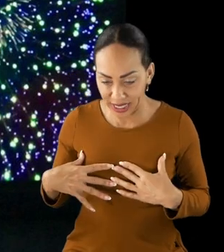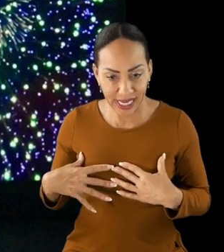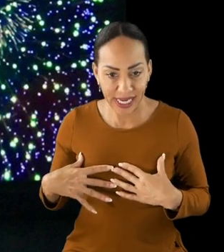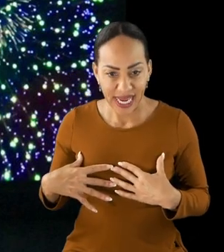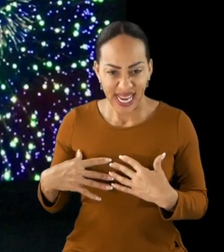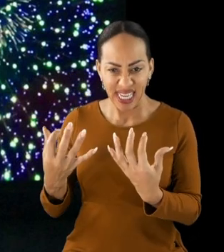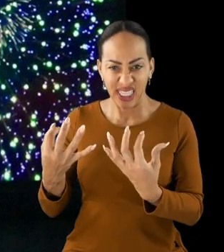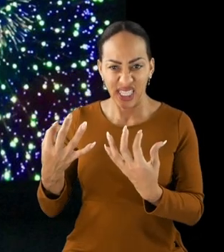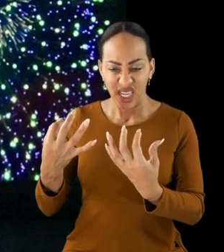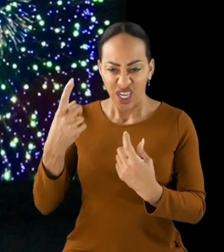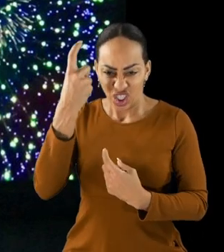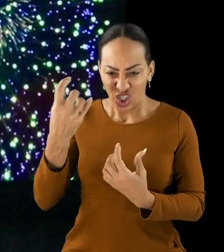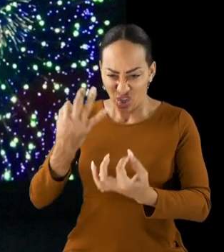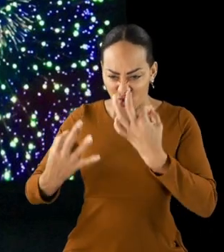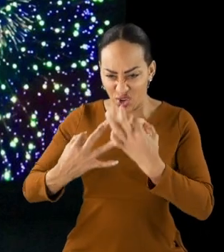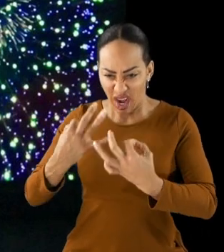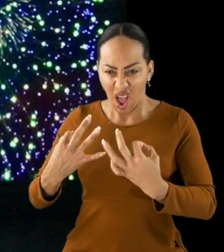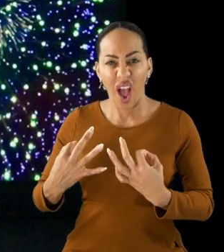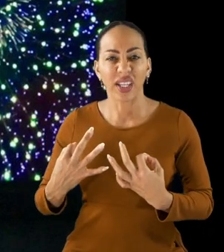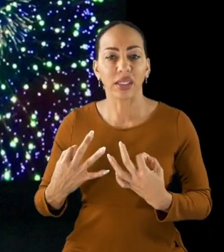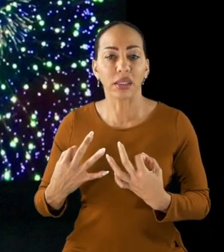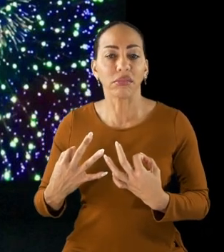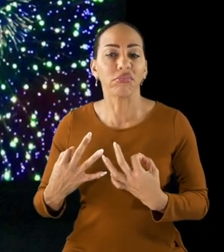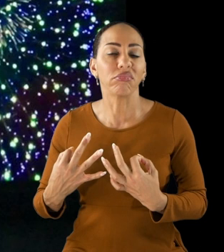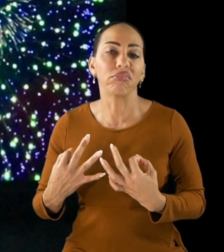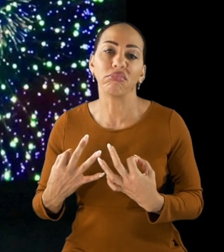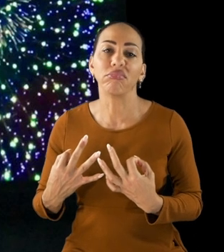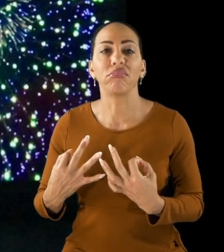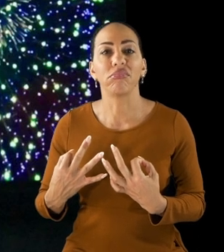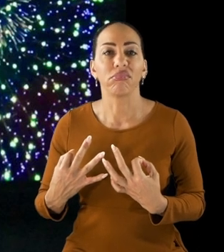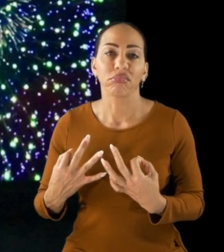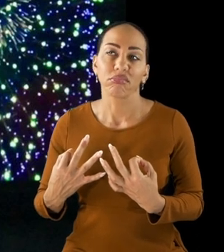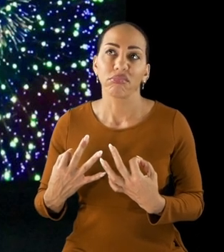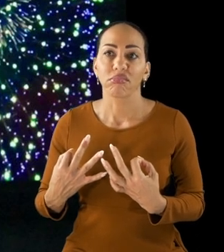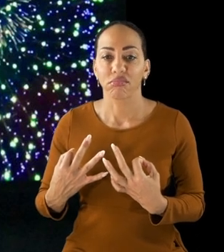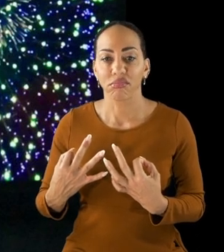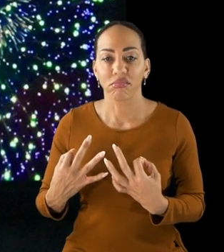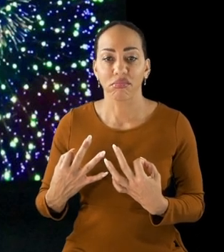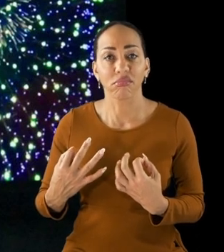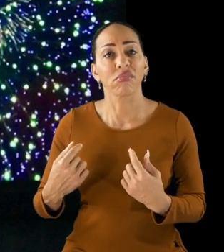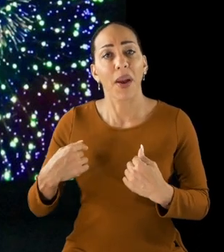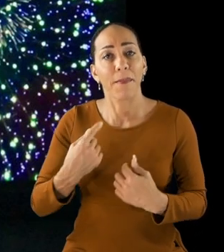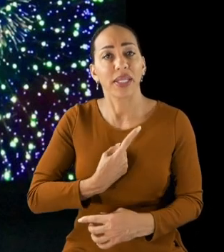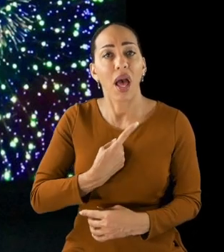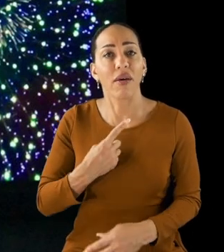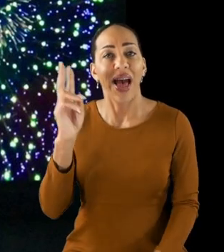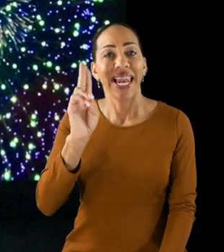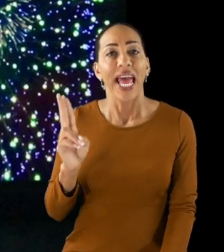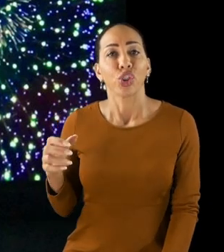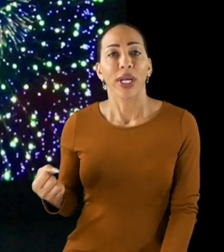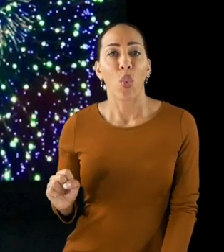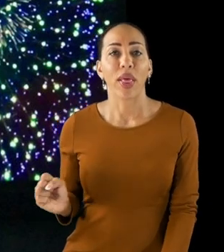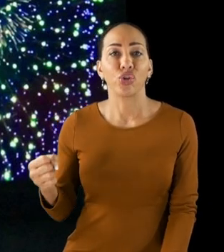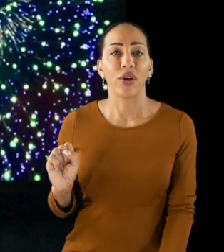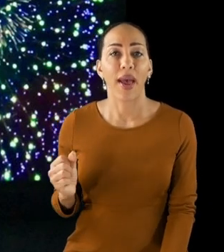scrutinised. It came out of my sense that as an electric wheelchair user, people